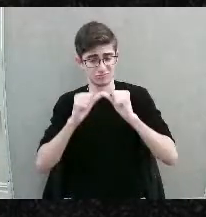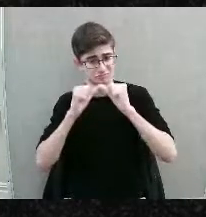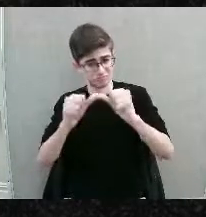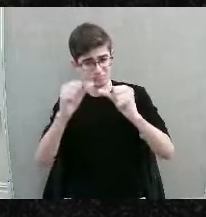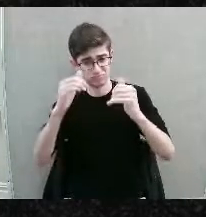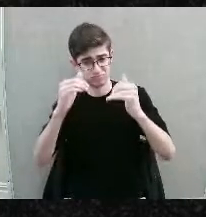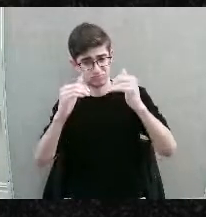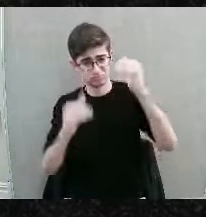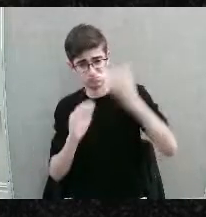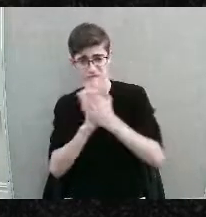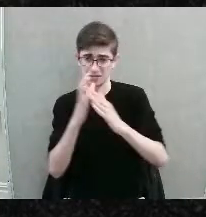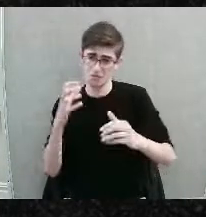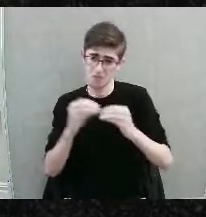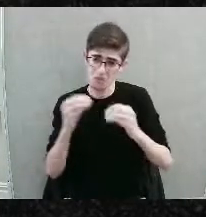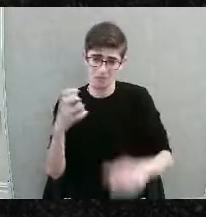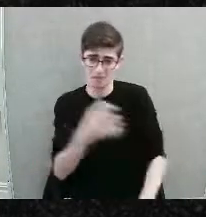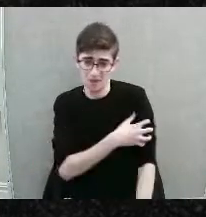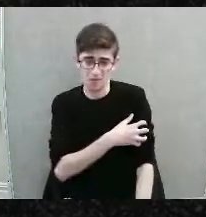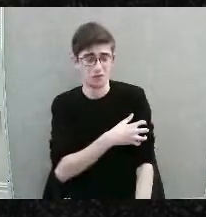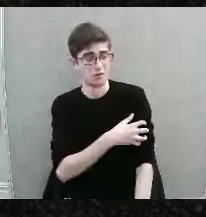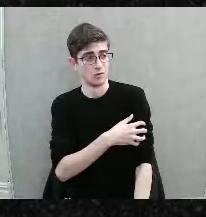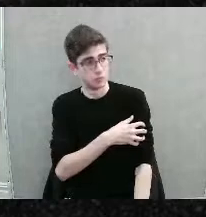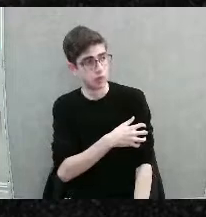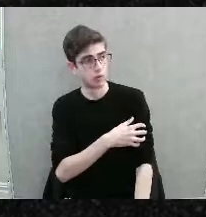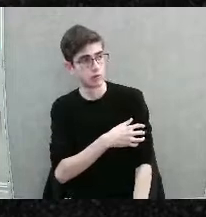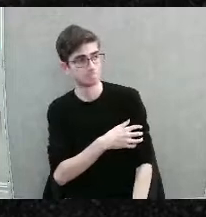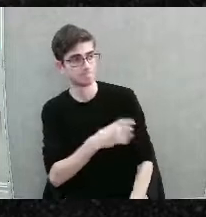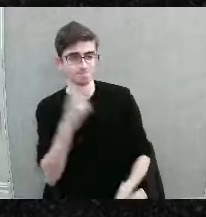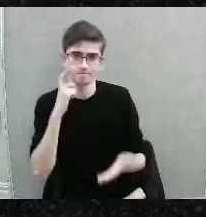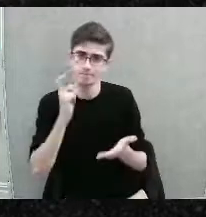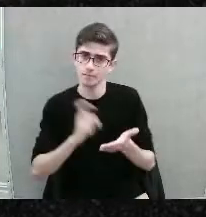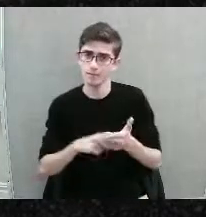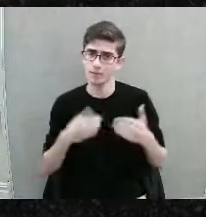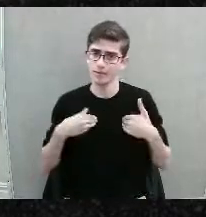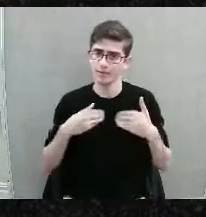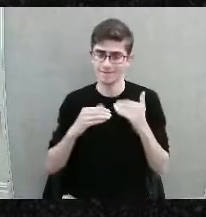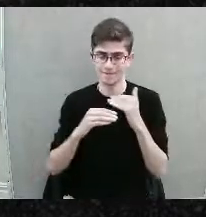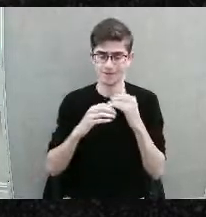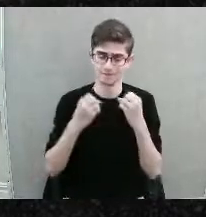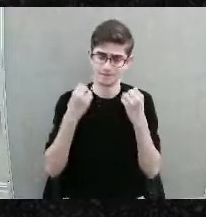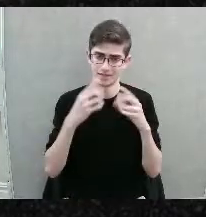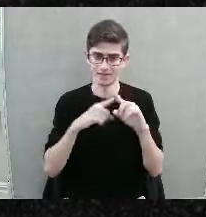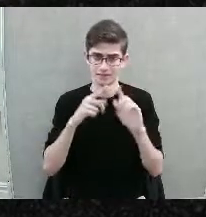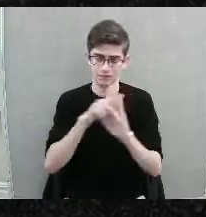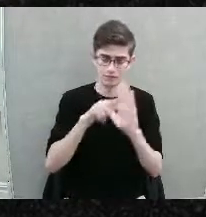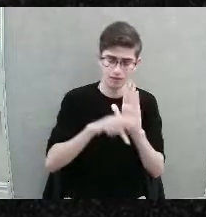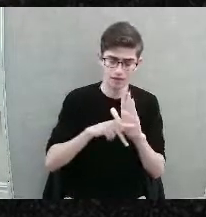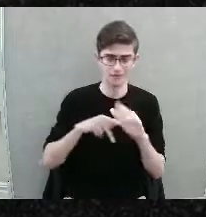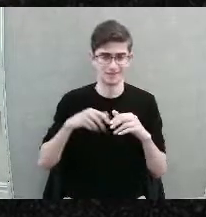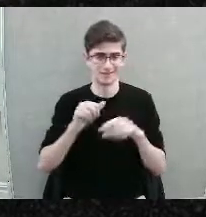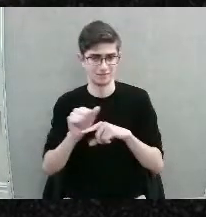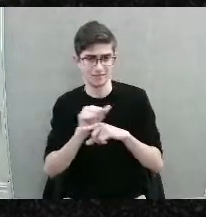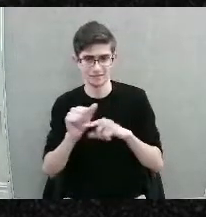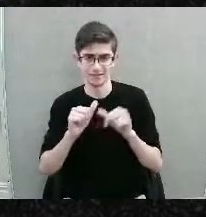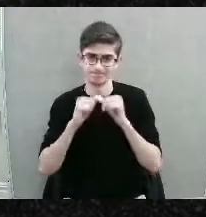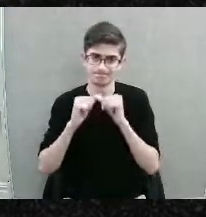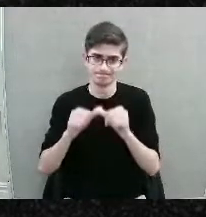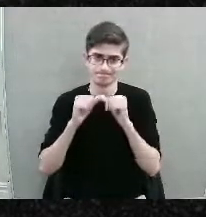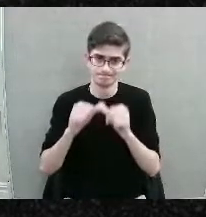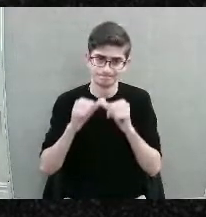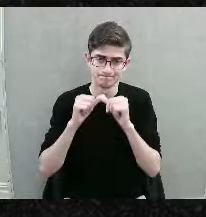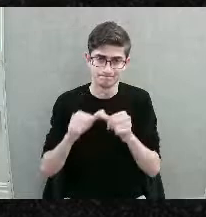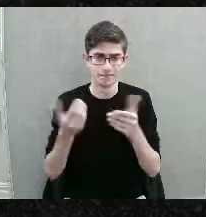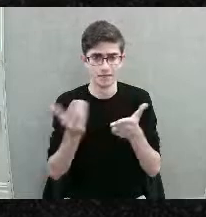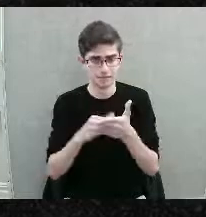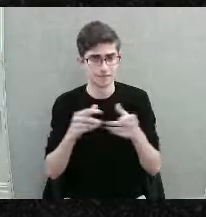that idea that there was a set of policies and practices that repeatedly produced this effect, and